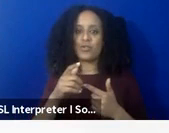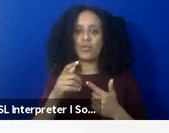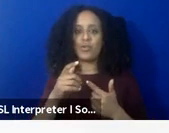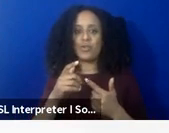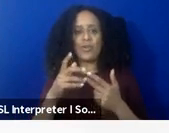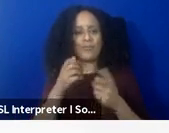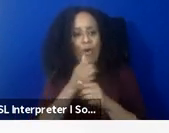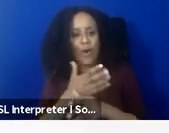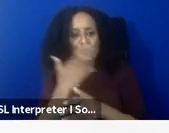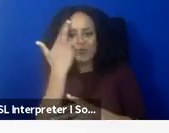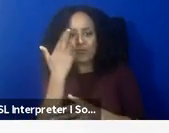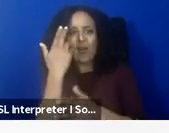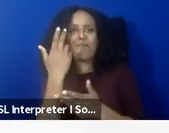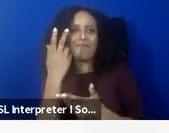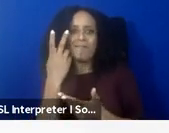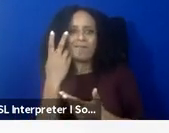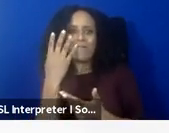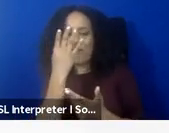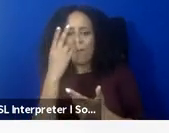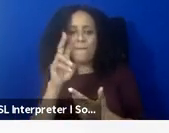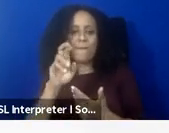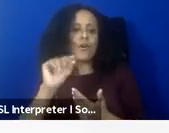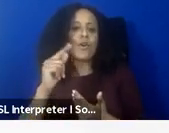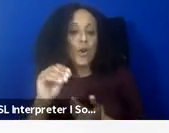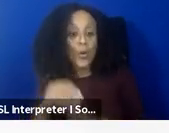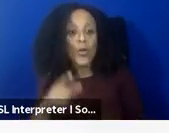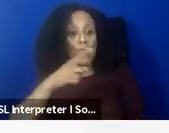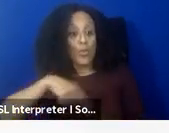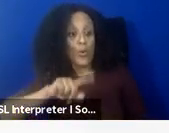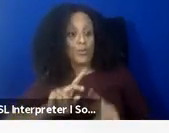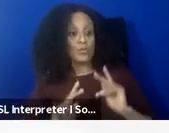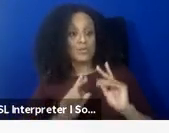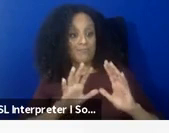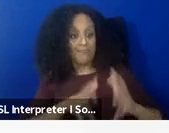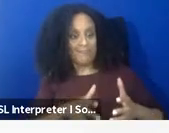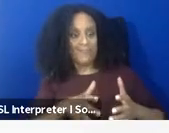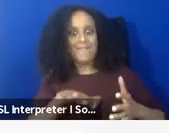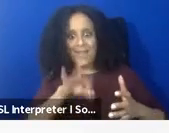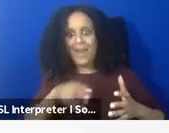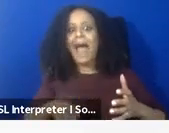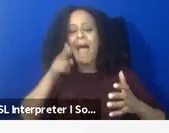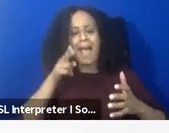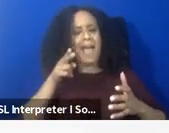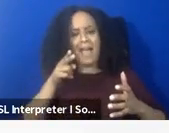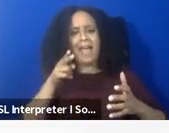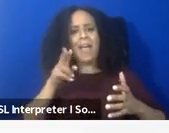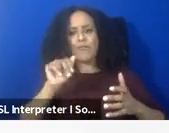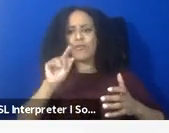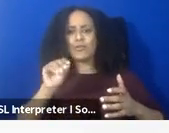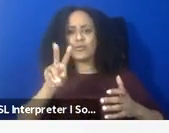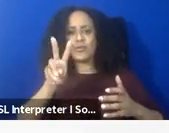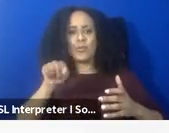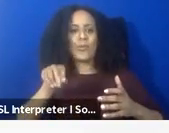They found that diabetes patients had a significant factor and showed a high odds ratio of